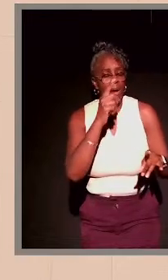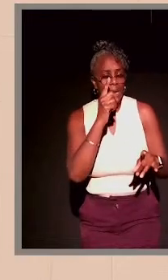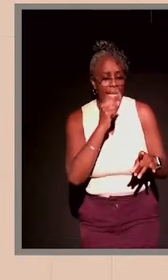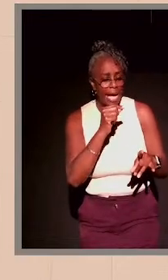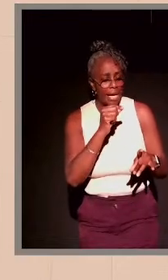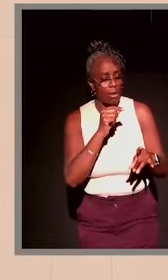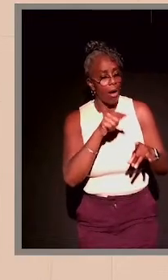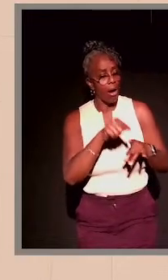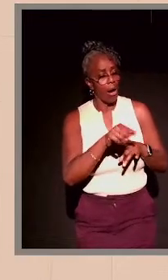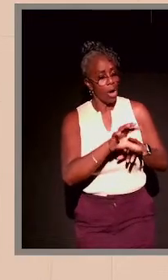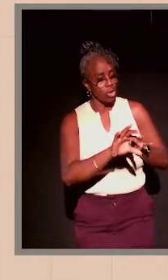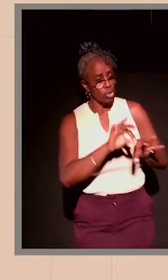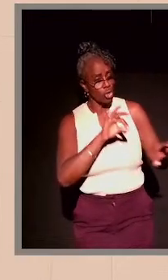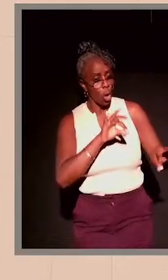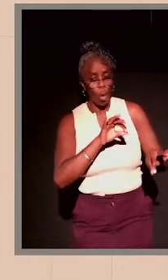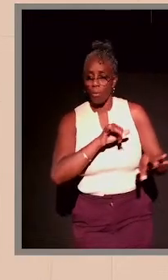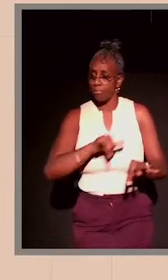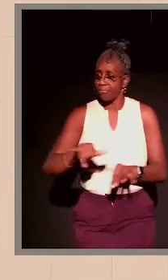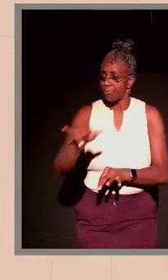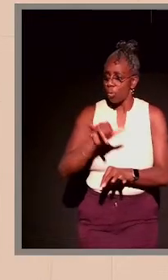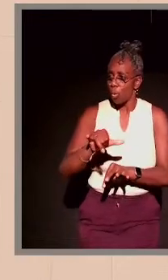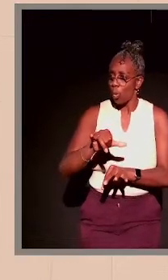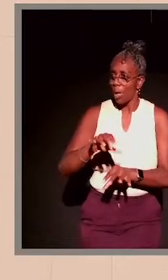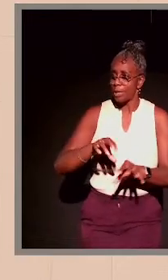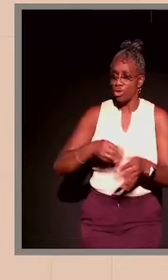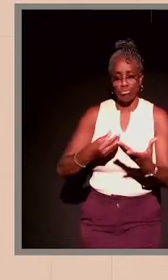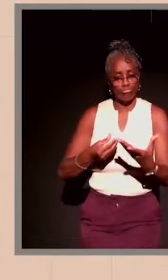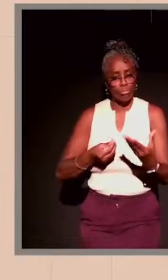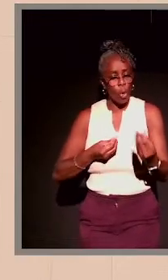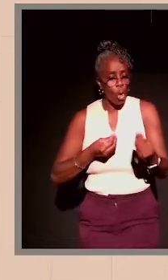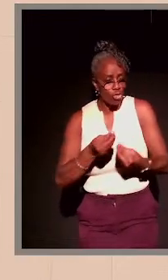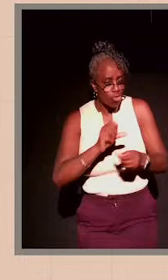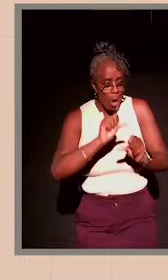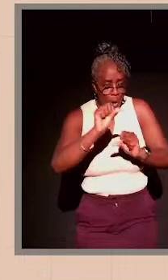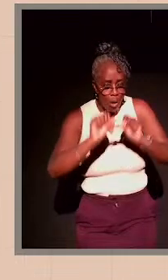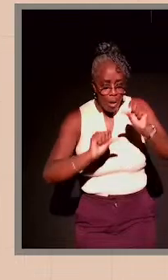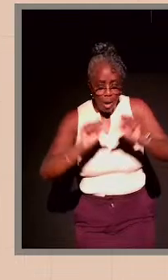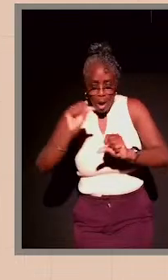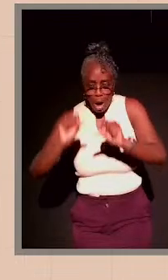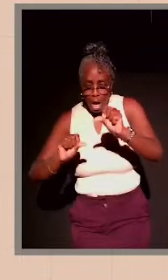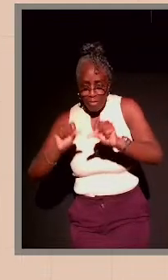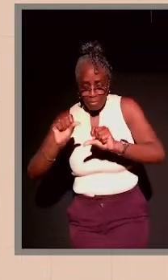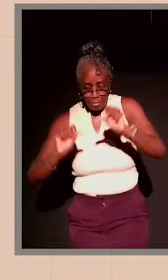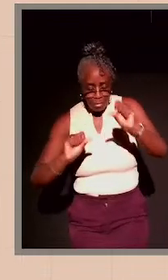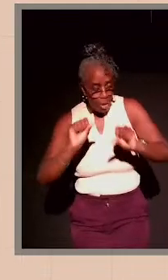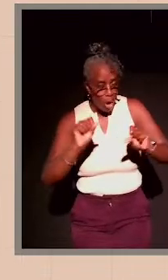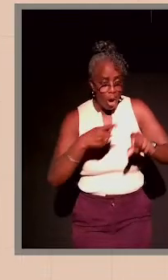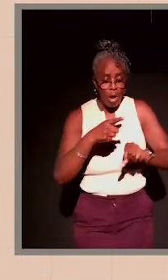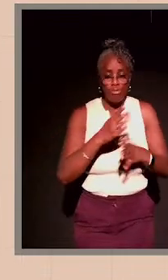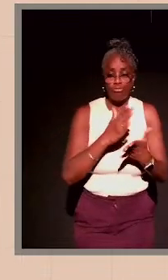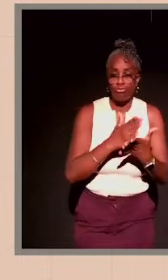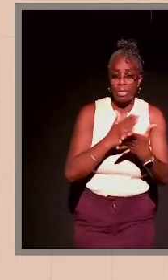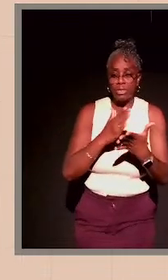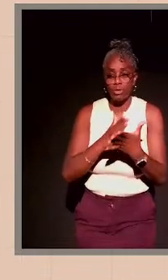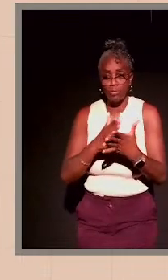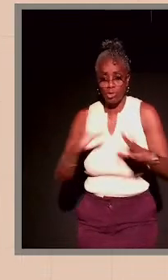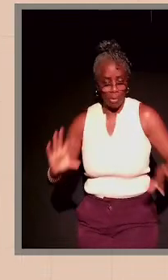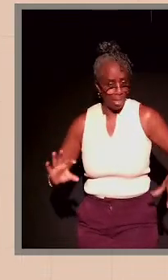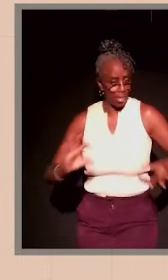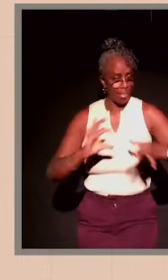specify which controller change that particular parameter should be reassigned